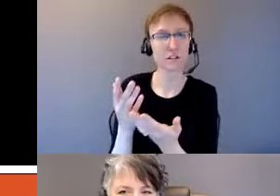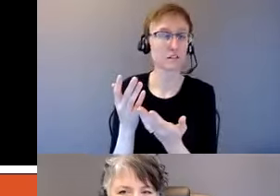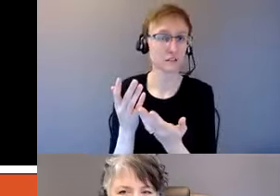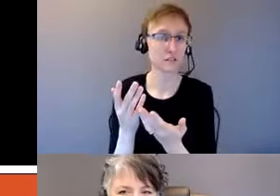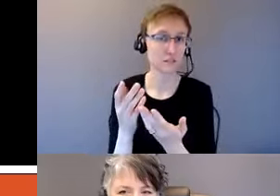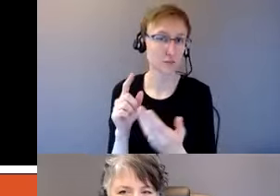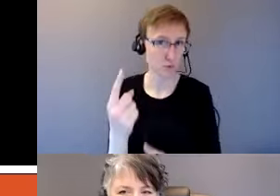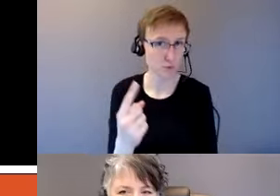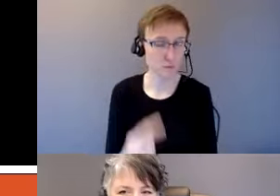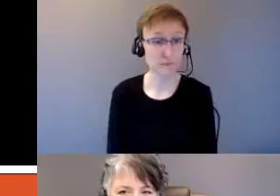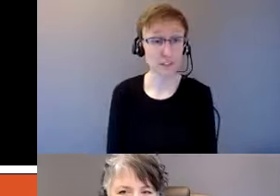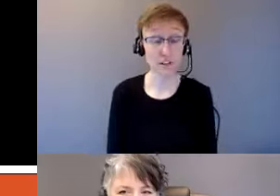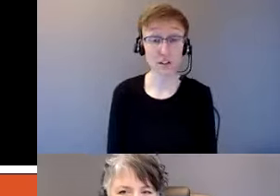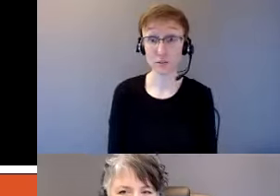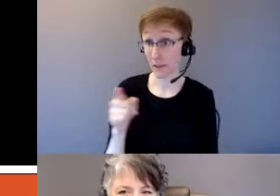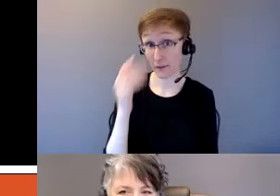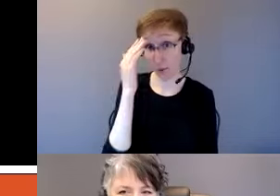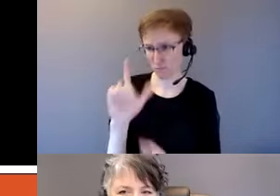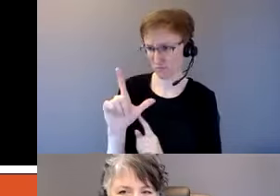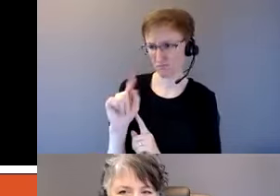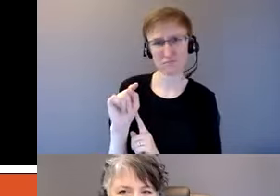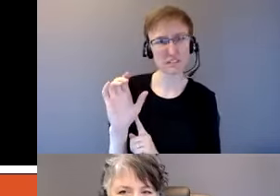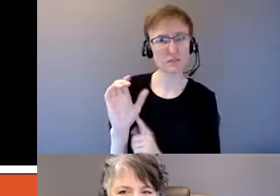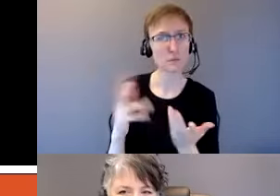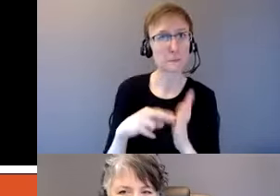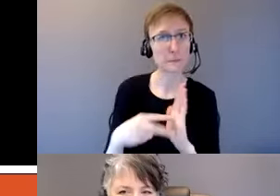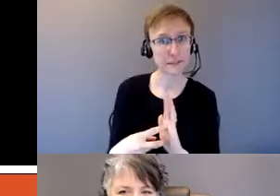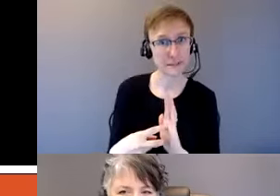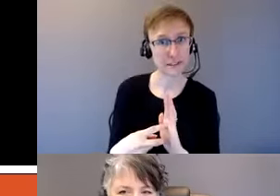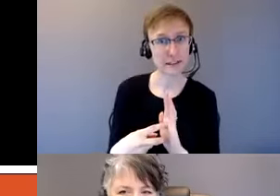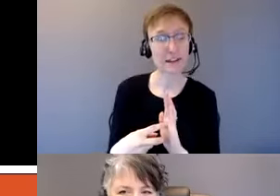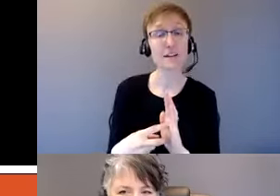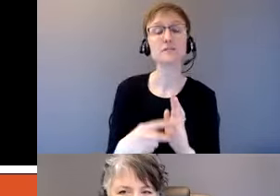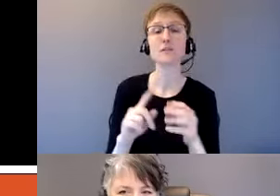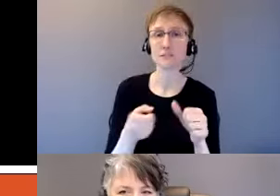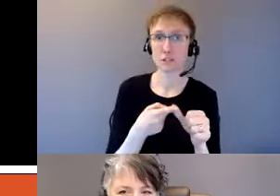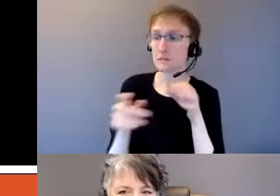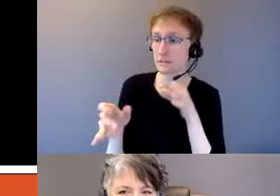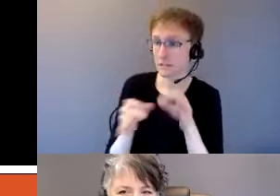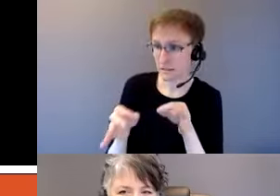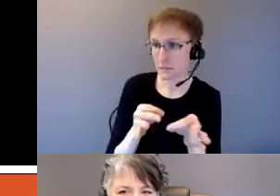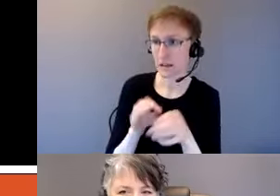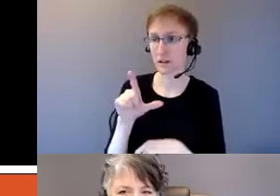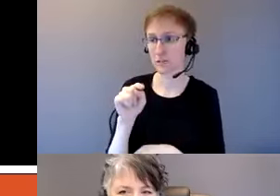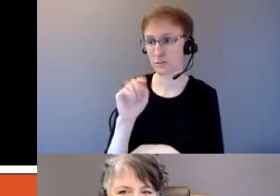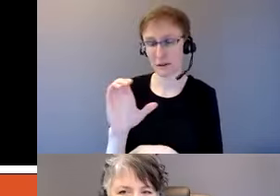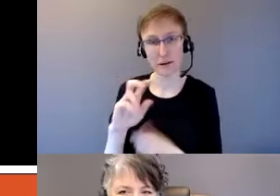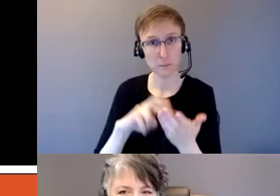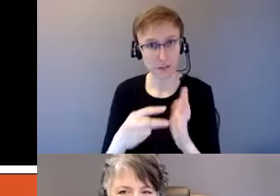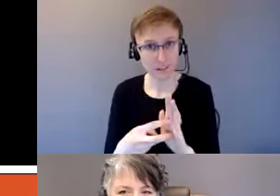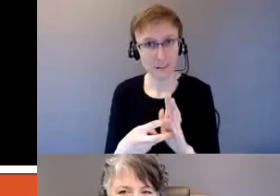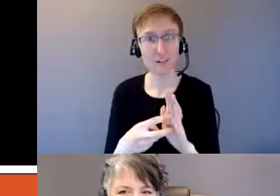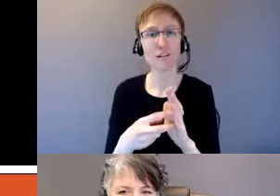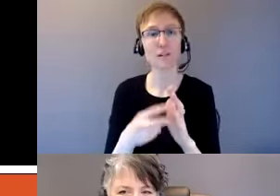what a long-term care home is after we provided this education and the type of assistance and care that's available in the